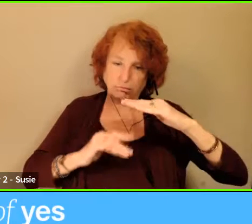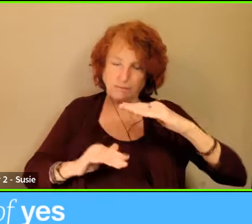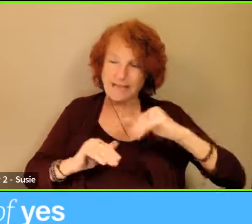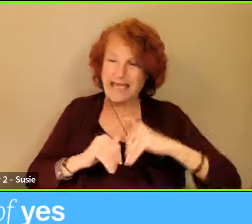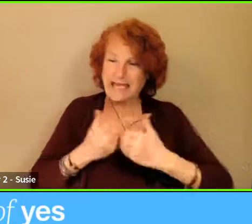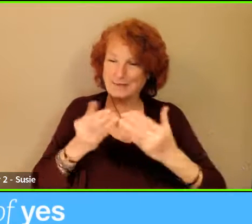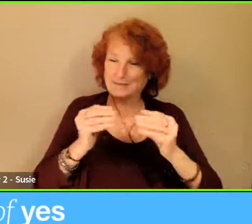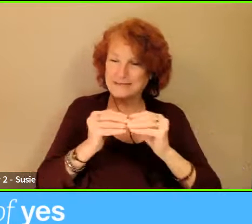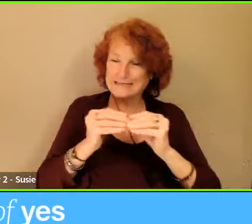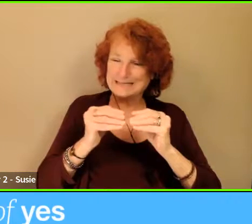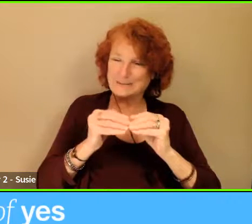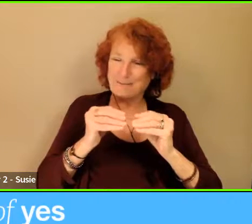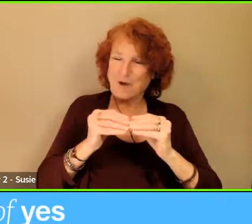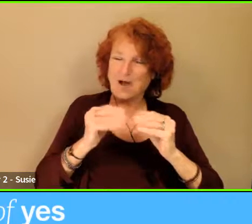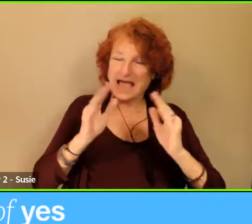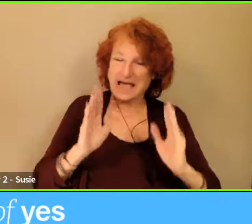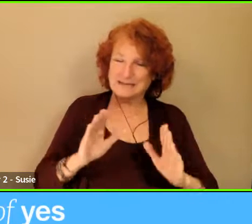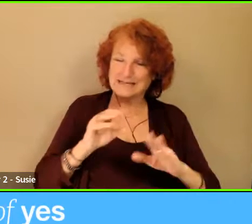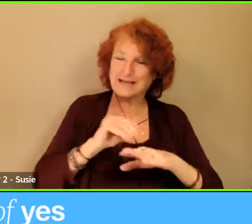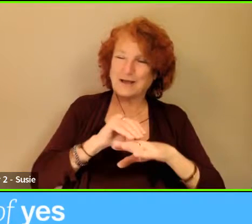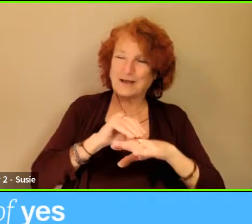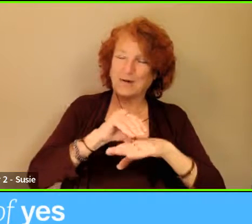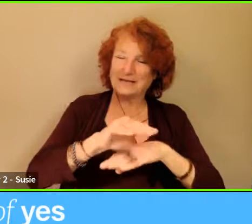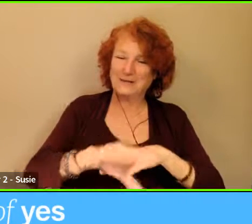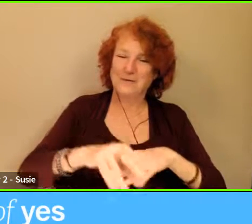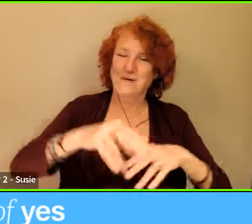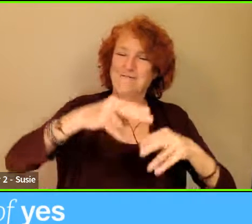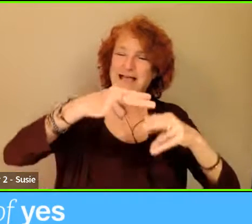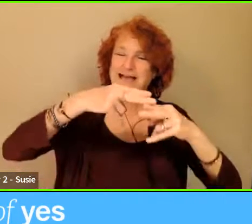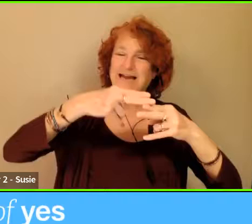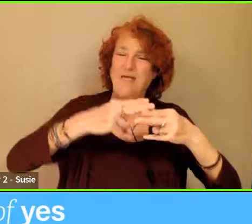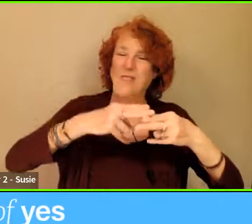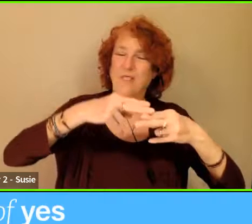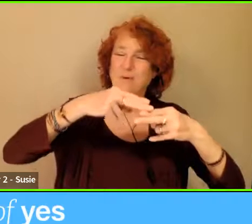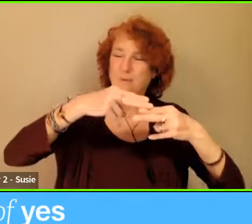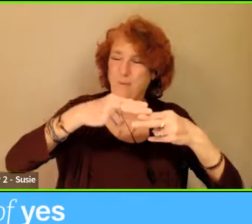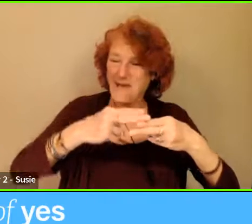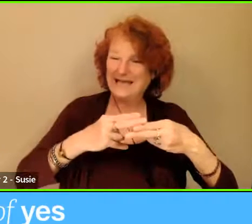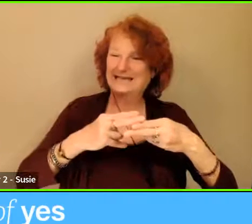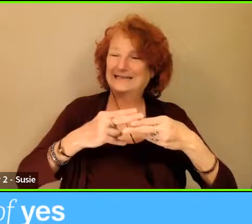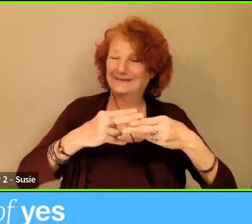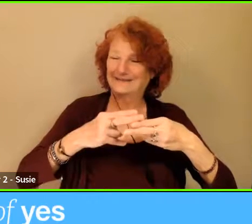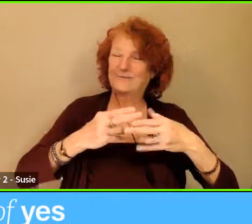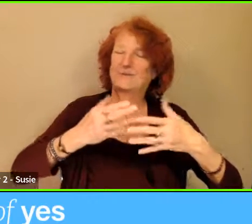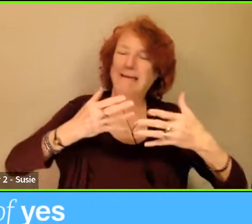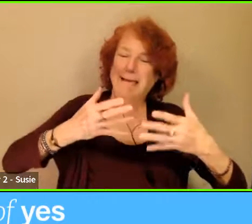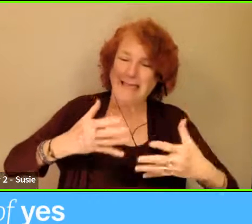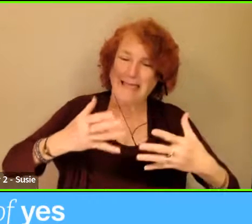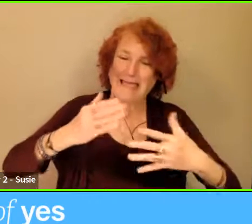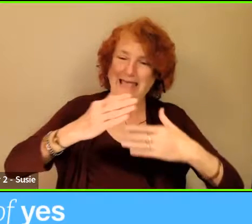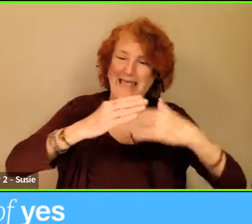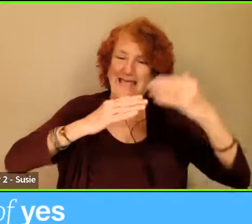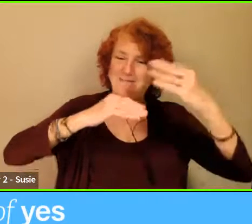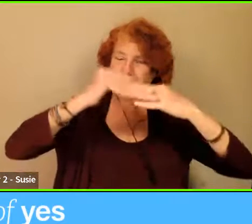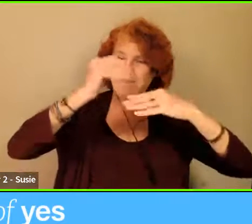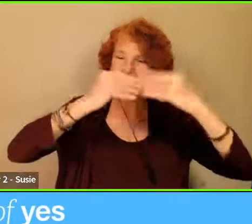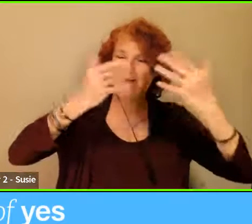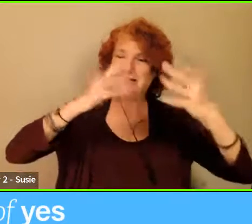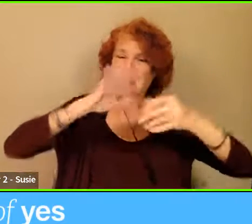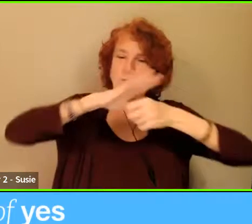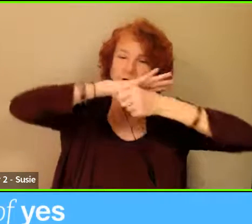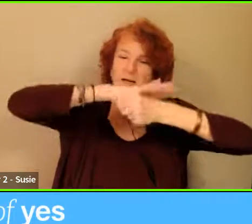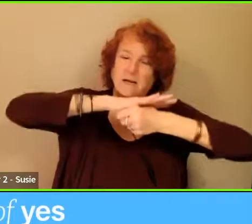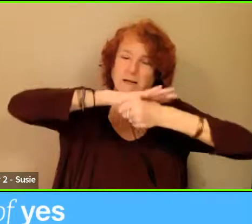affect the weight that all of the heavy buildings are already, putting on